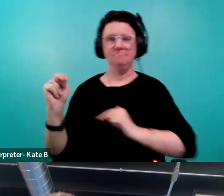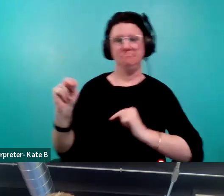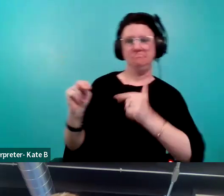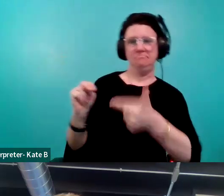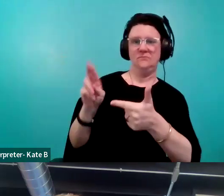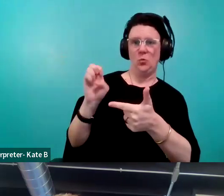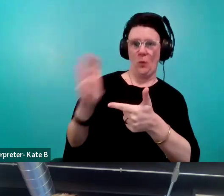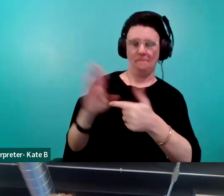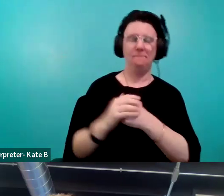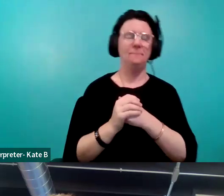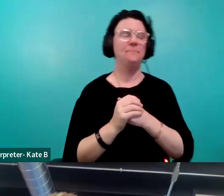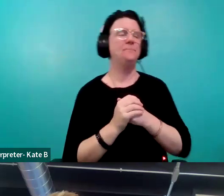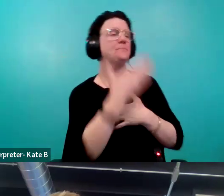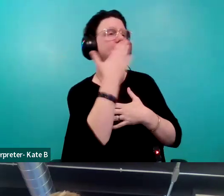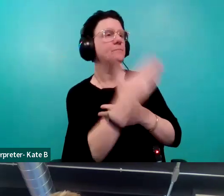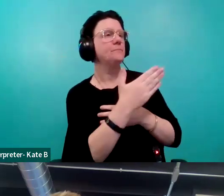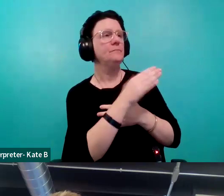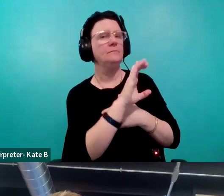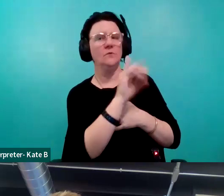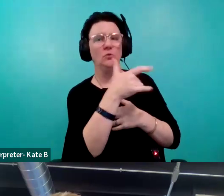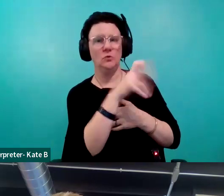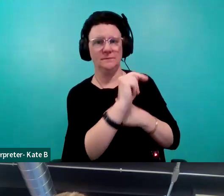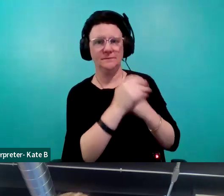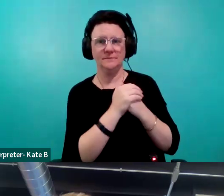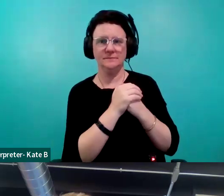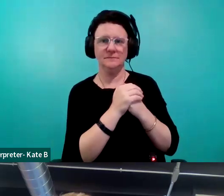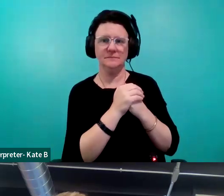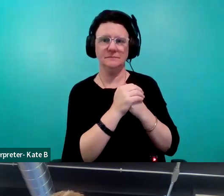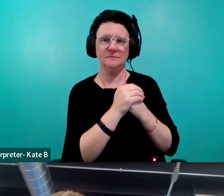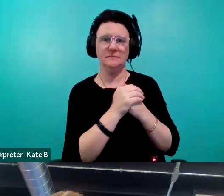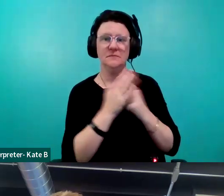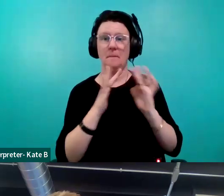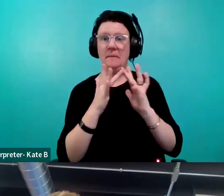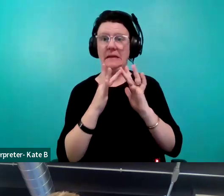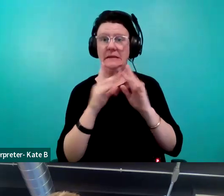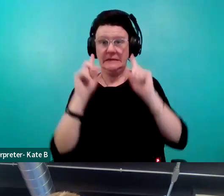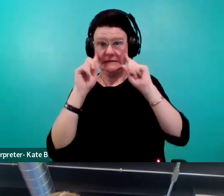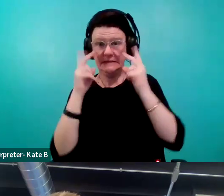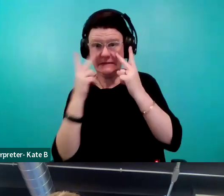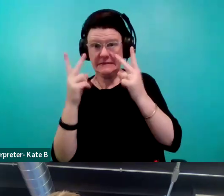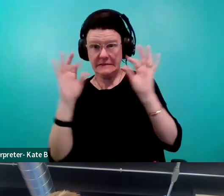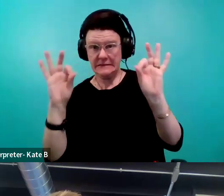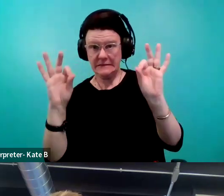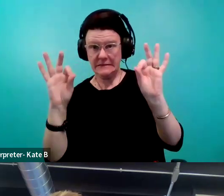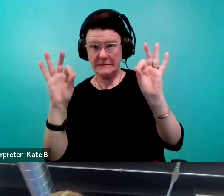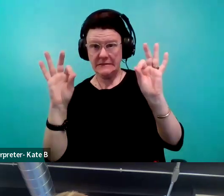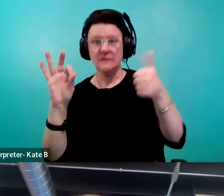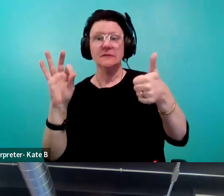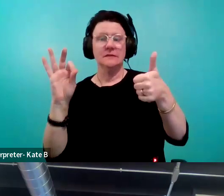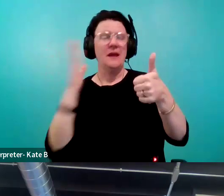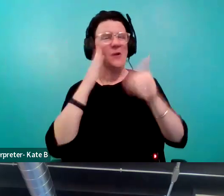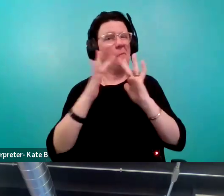Rob. Thanks, Carlin. Is my internet working? Can you hear me all right? It